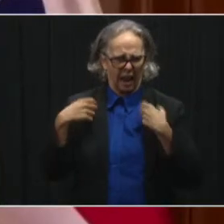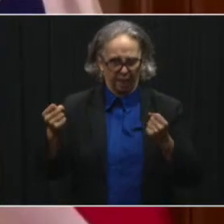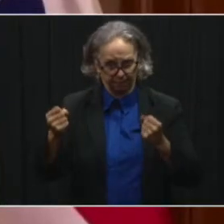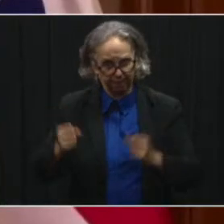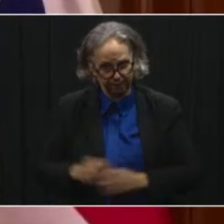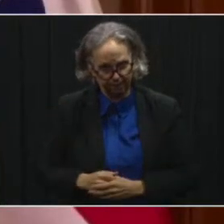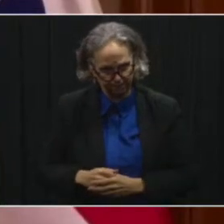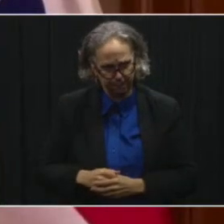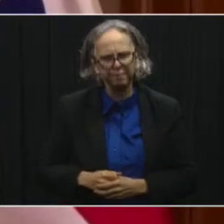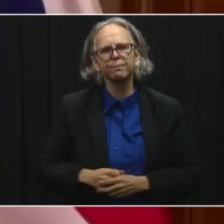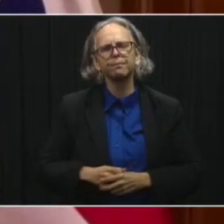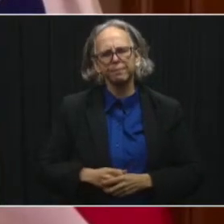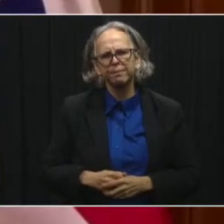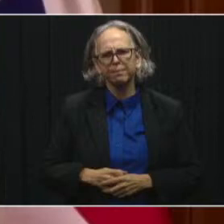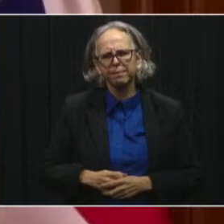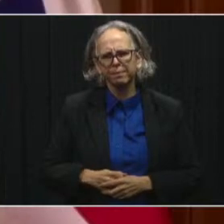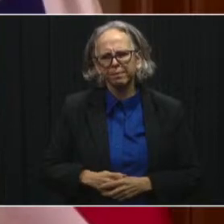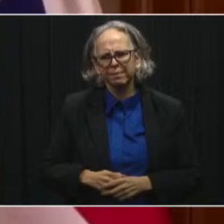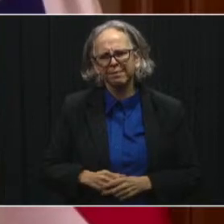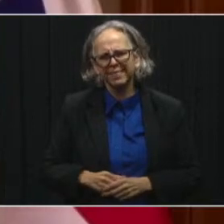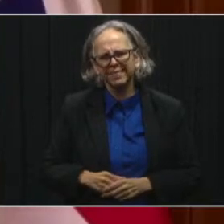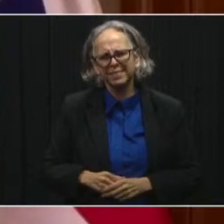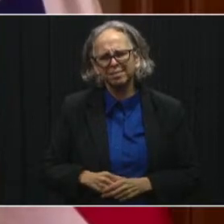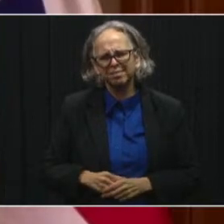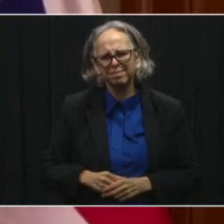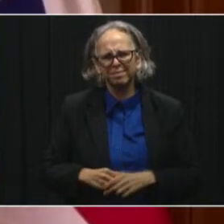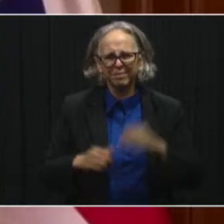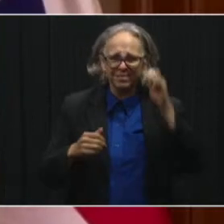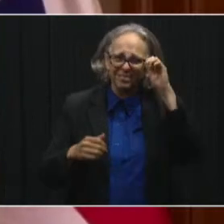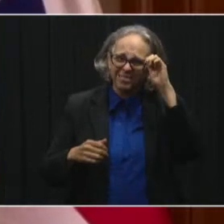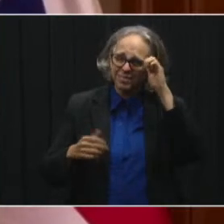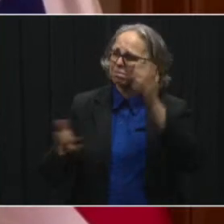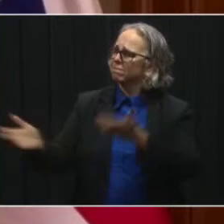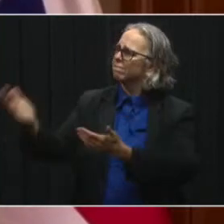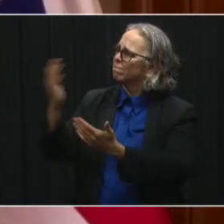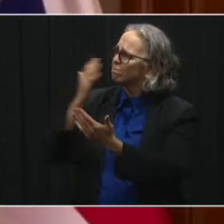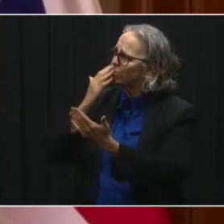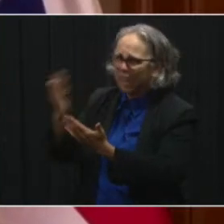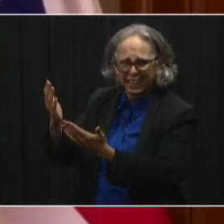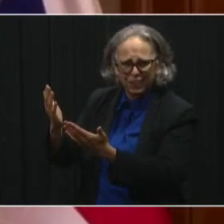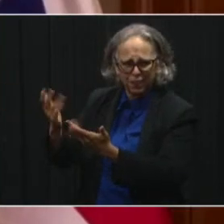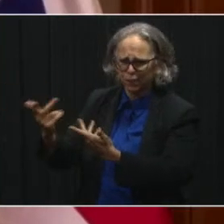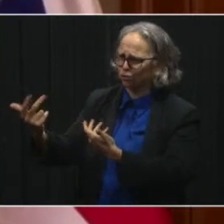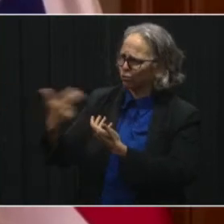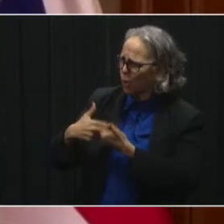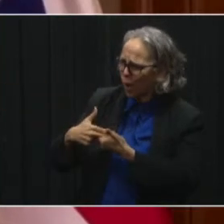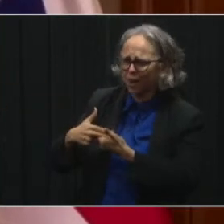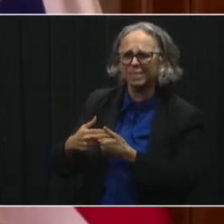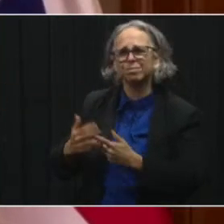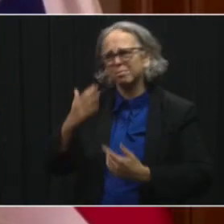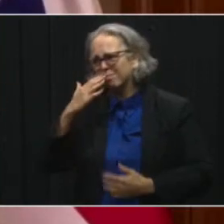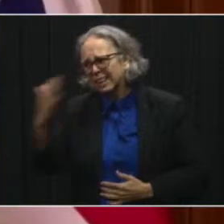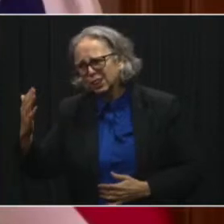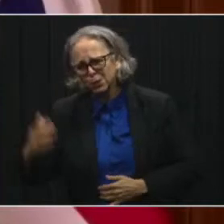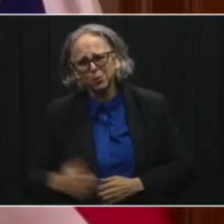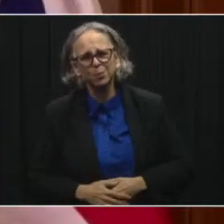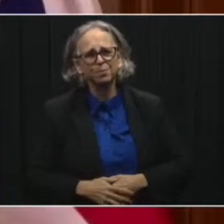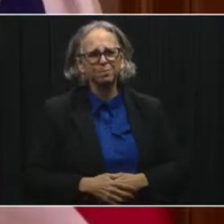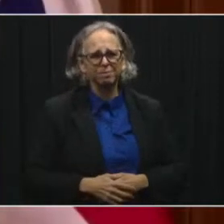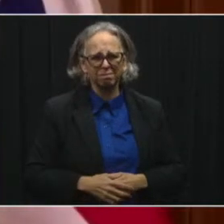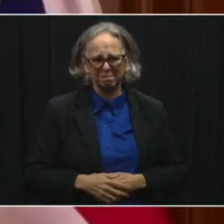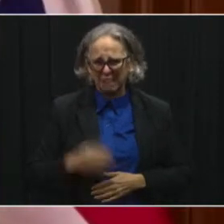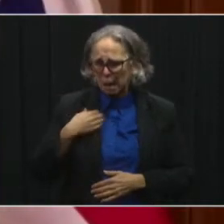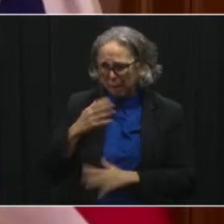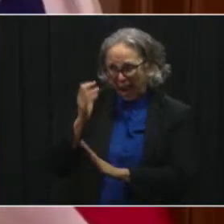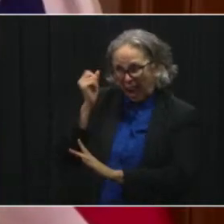College of Medicine. Doctor, thank you very much for joining us. My understanding is you have a